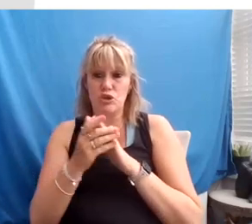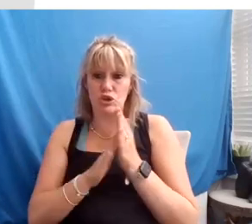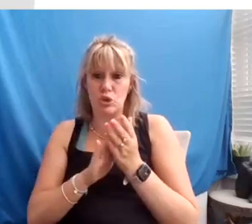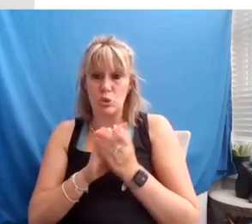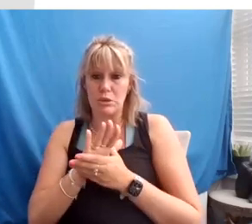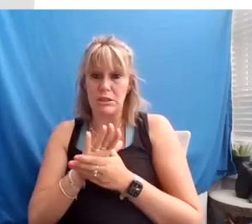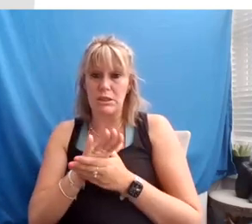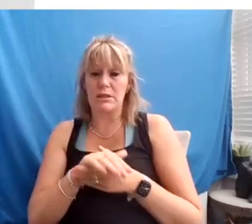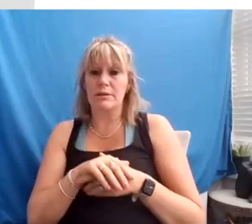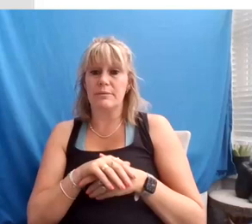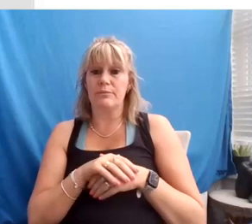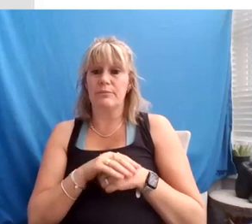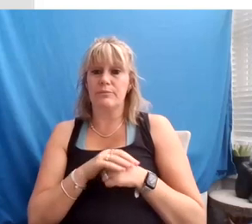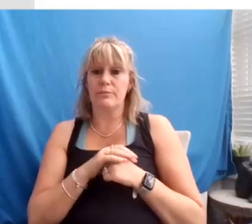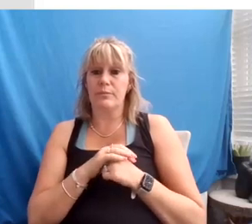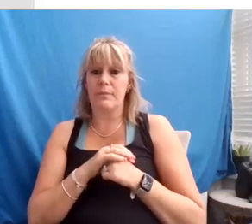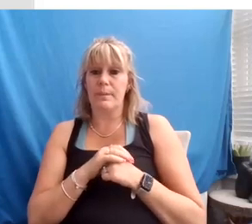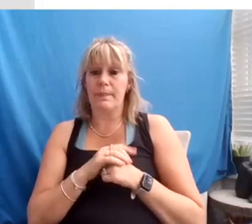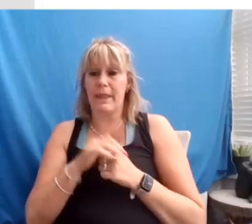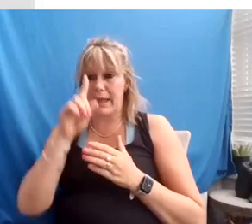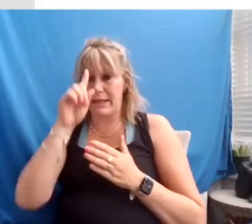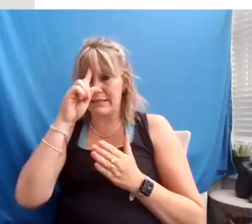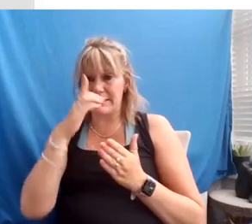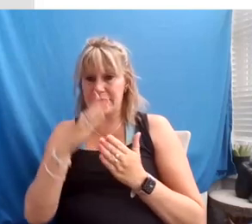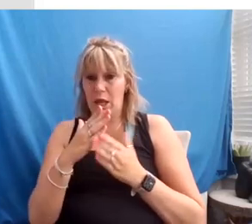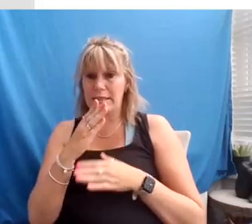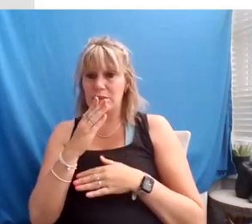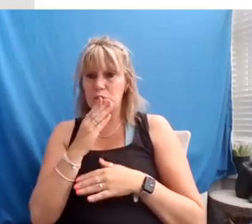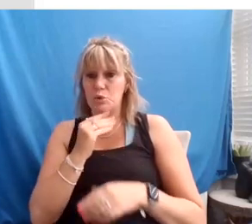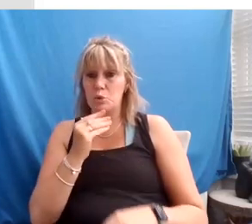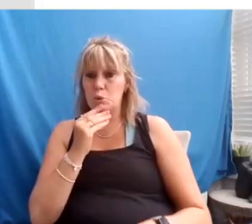And I decided to use